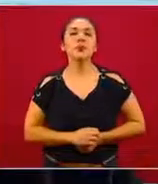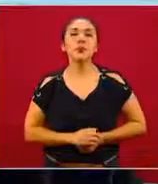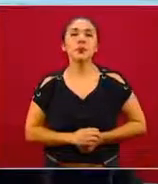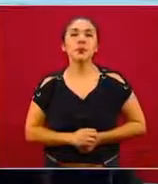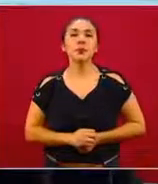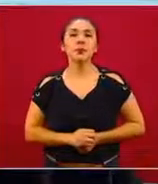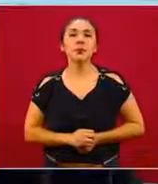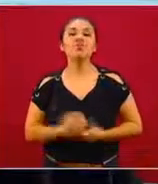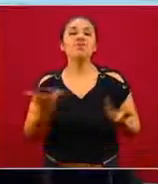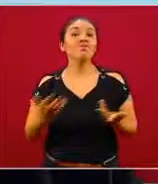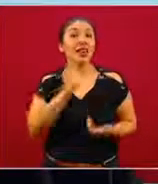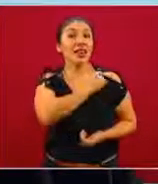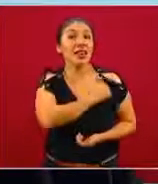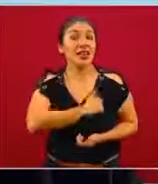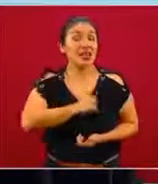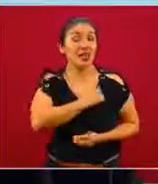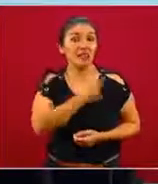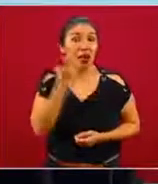children.